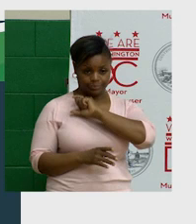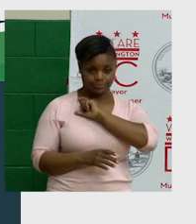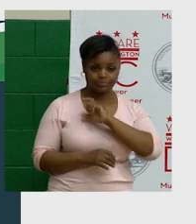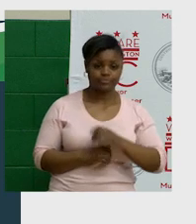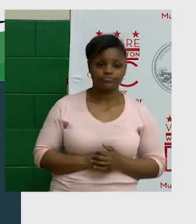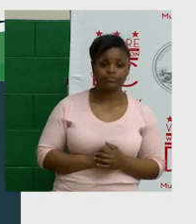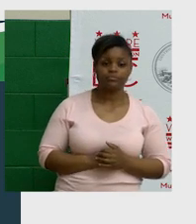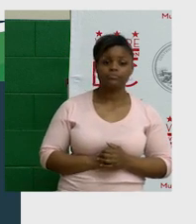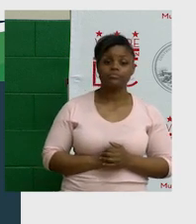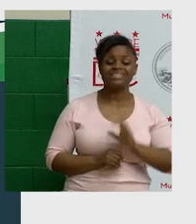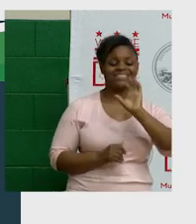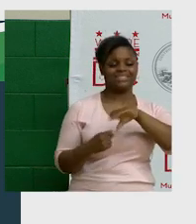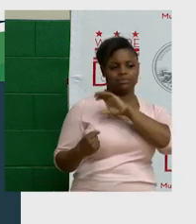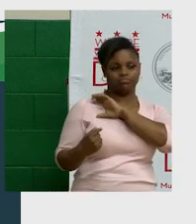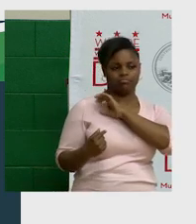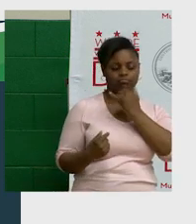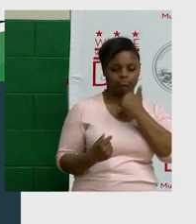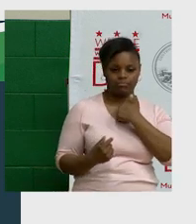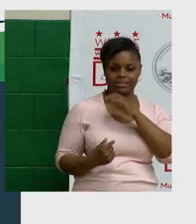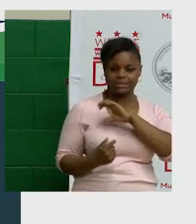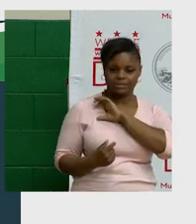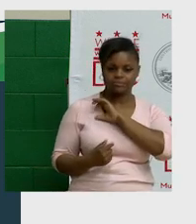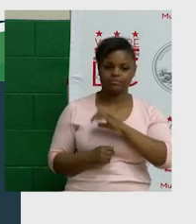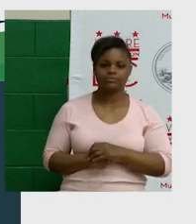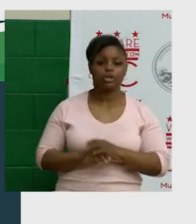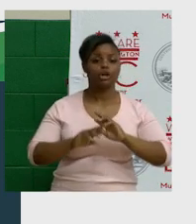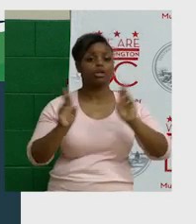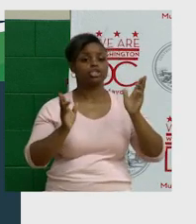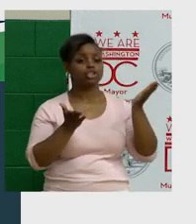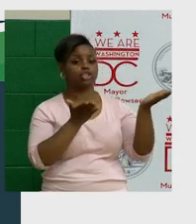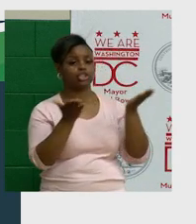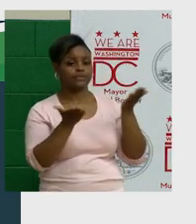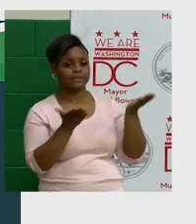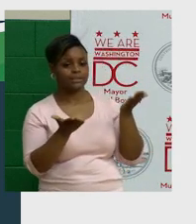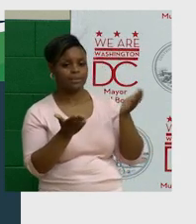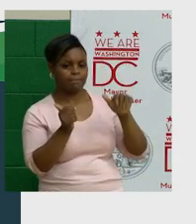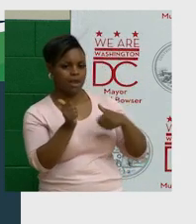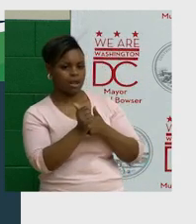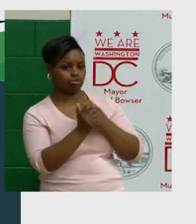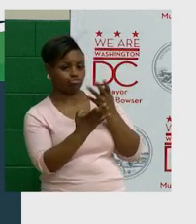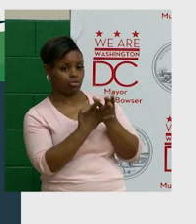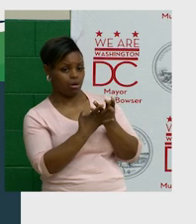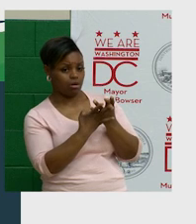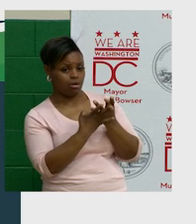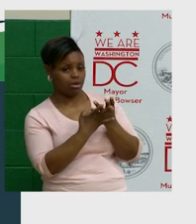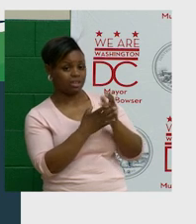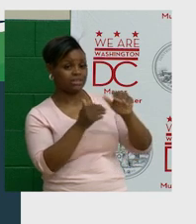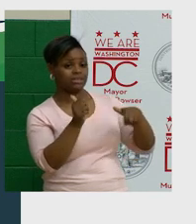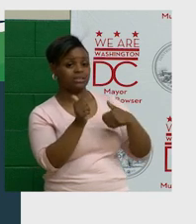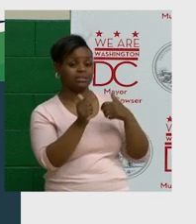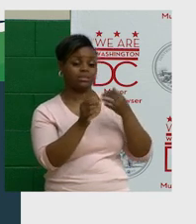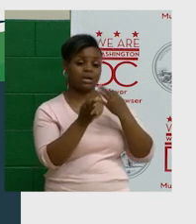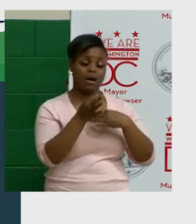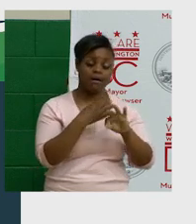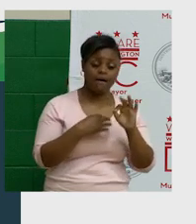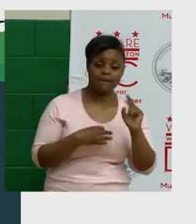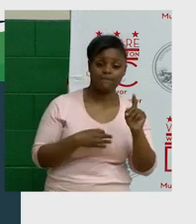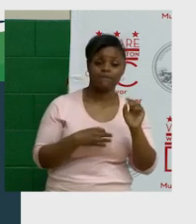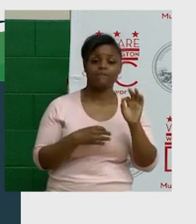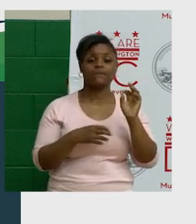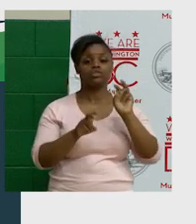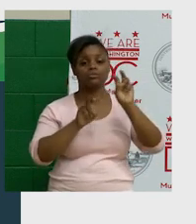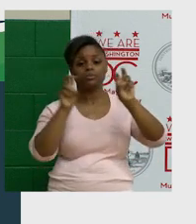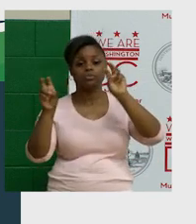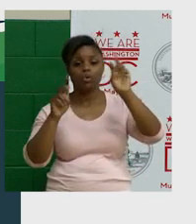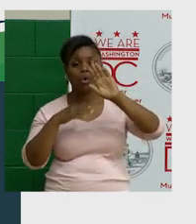a building that we built right behind the DC jail. And instead of asking returning citizens to go to all DC government agencies, we